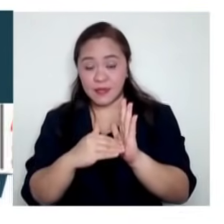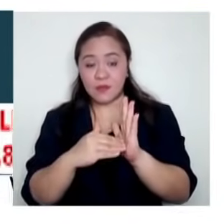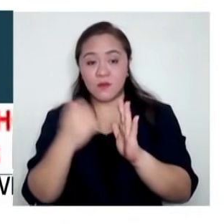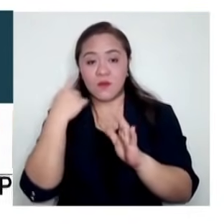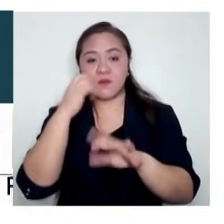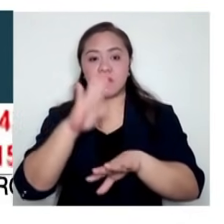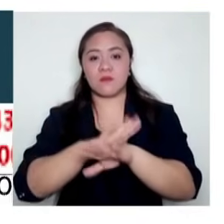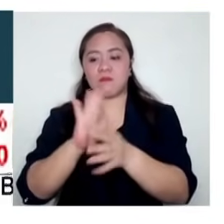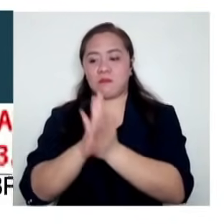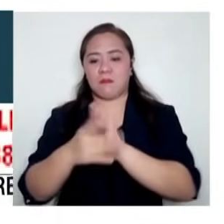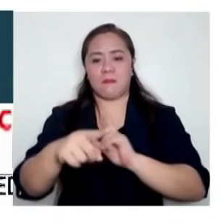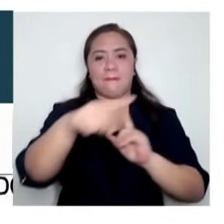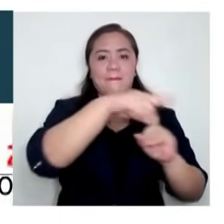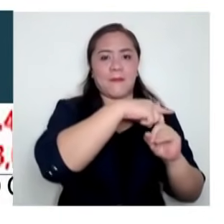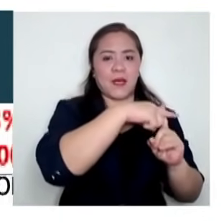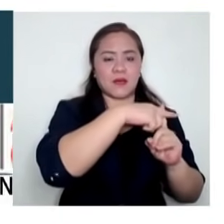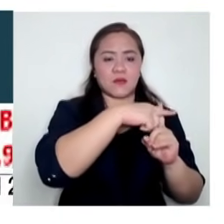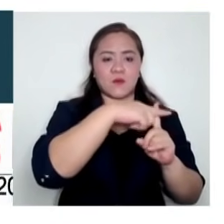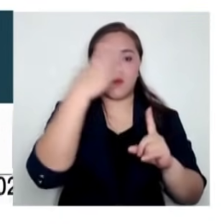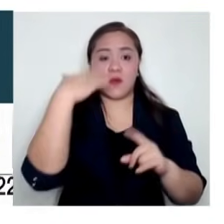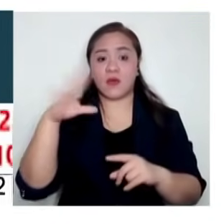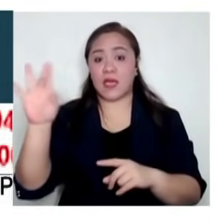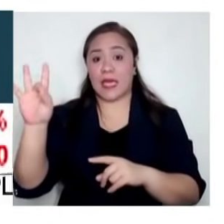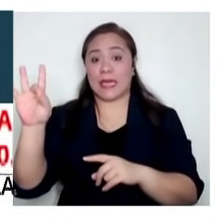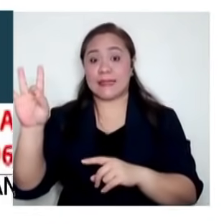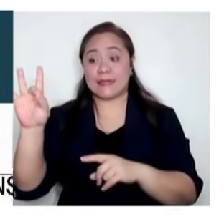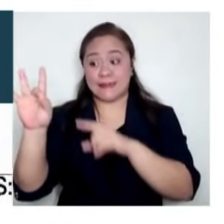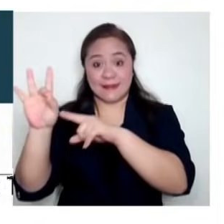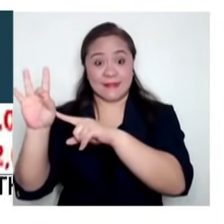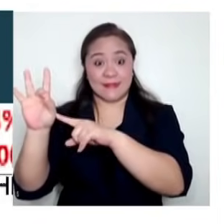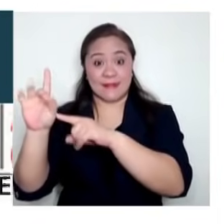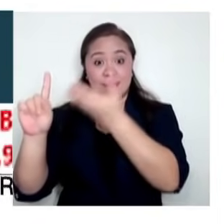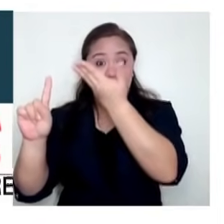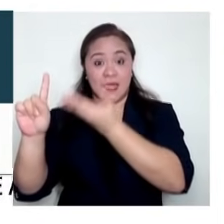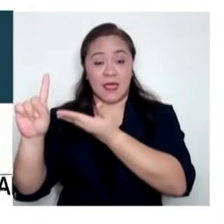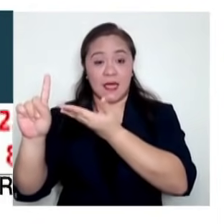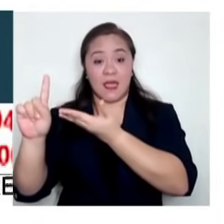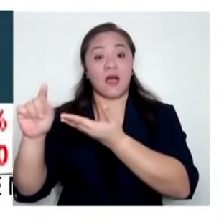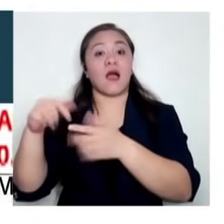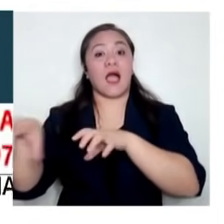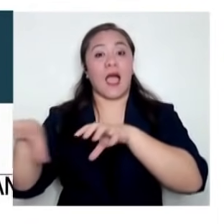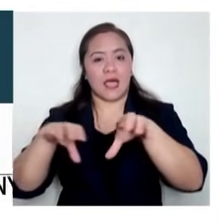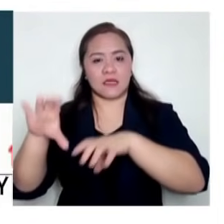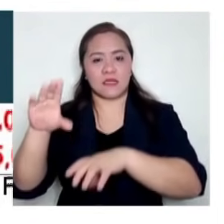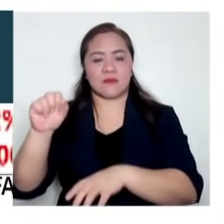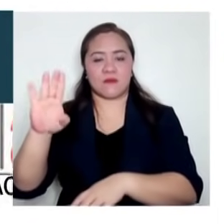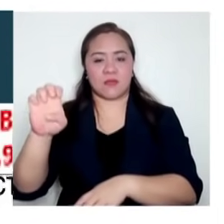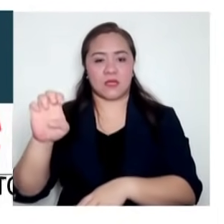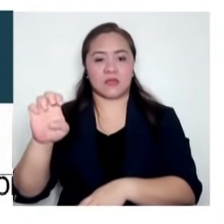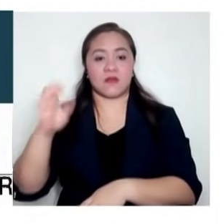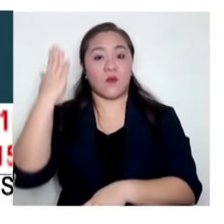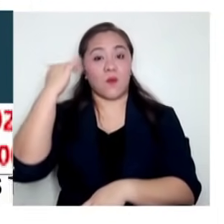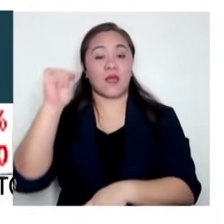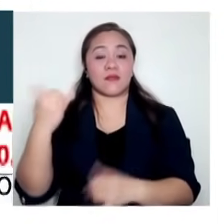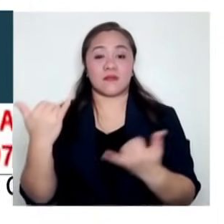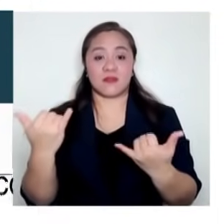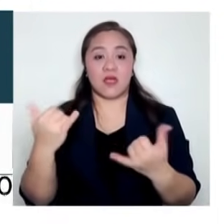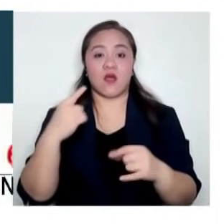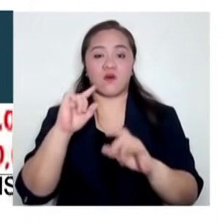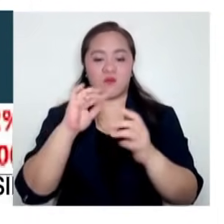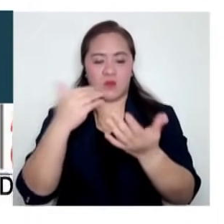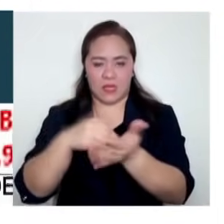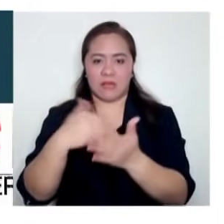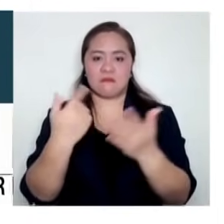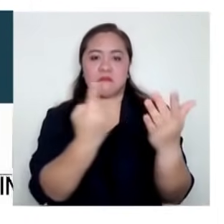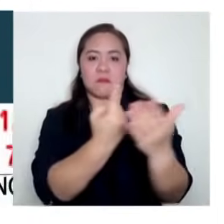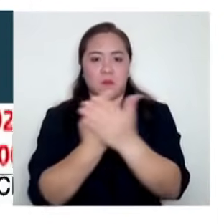be positive, these 8 individuals. That's why they were again classified as active cases and they are now in isolation.